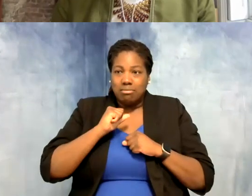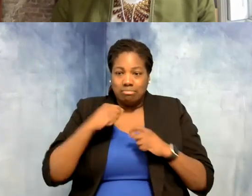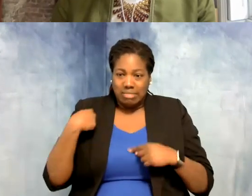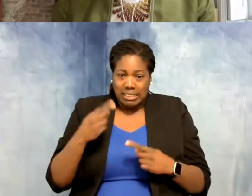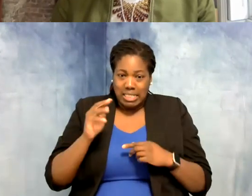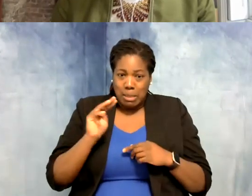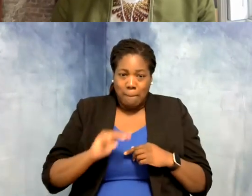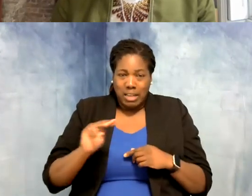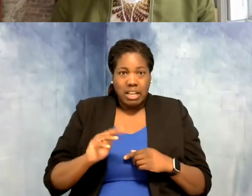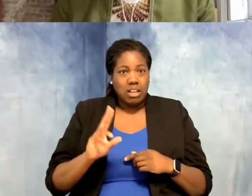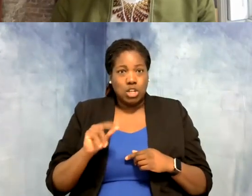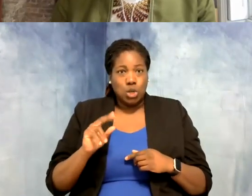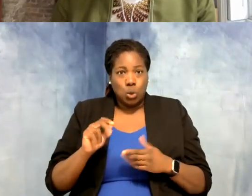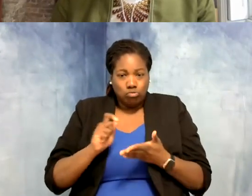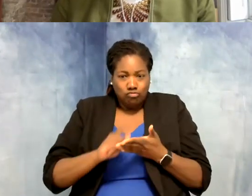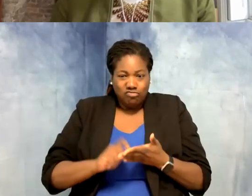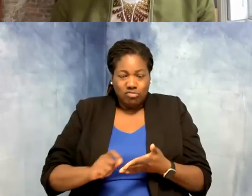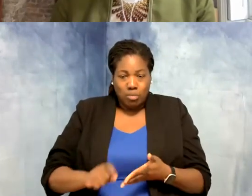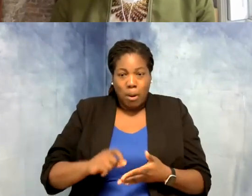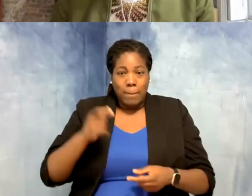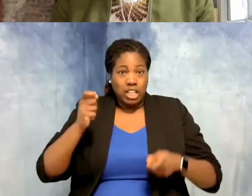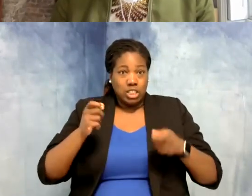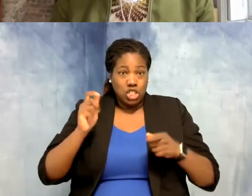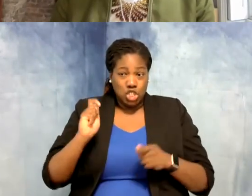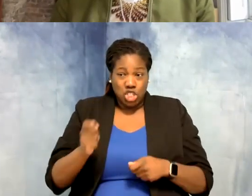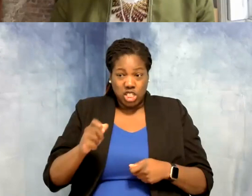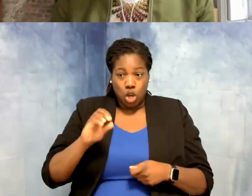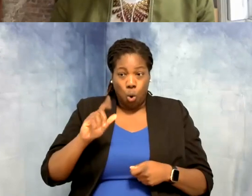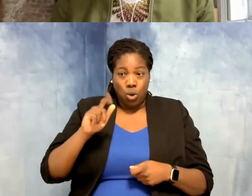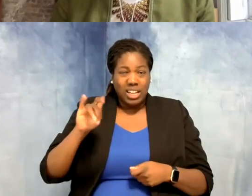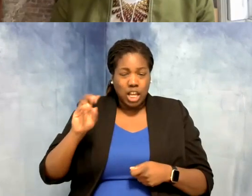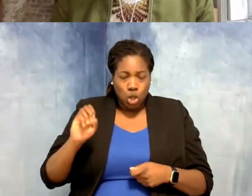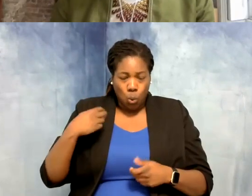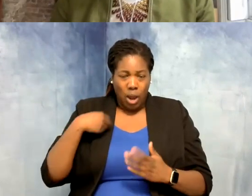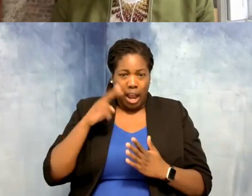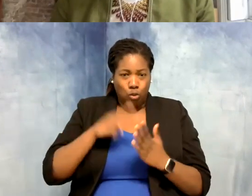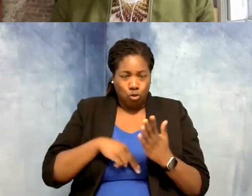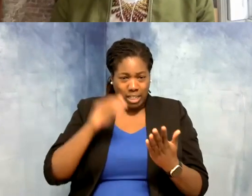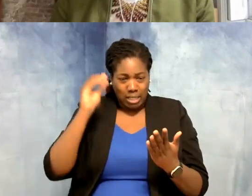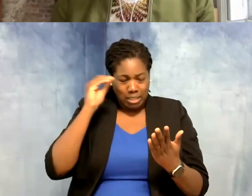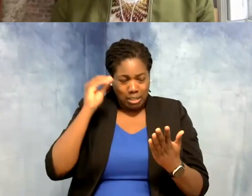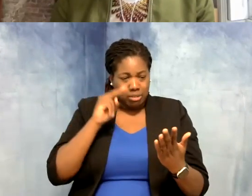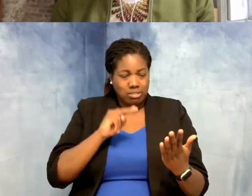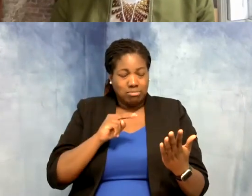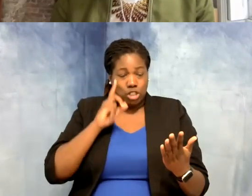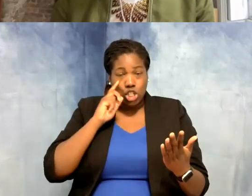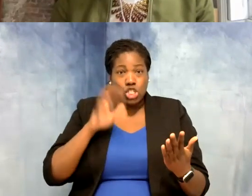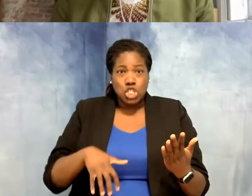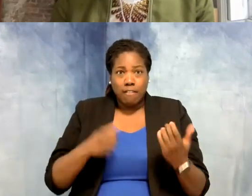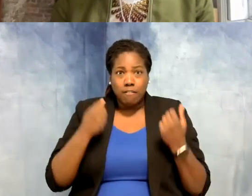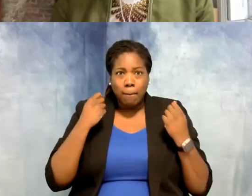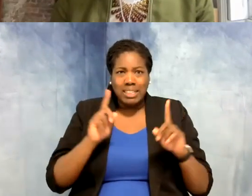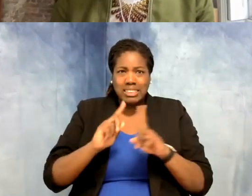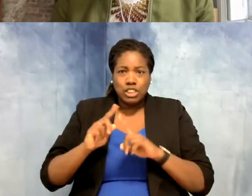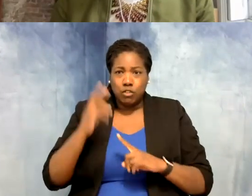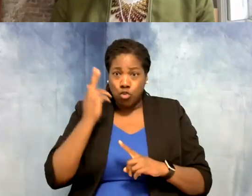draft opinion penned by Justice Alito. When I read that opinion, though, it's stunning for so many reasons,